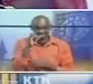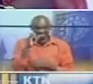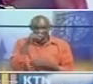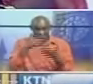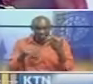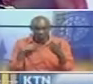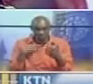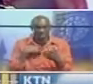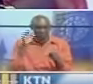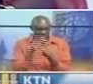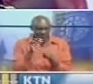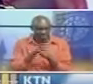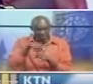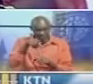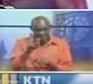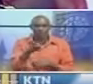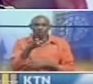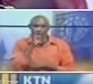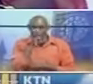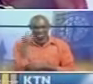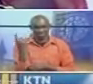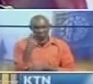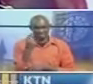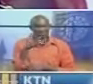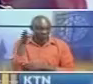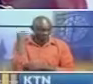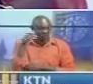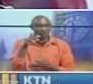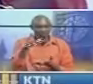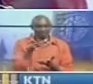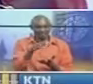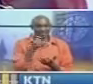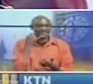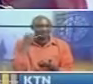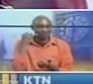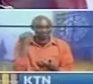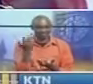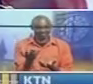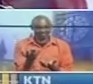majority of the soldiers only took water from the Nakumatt supermarket. Now,